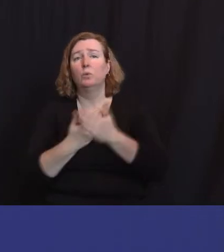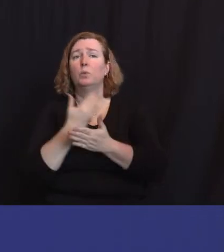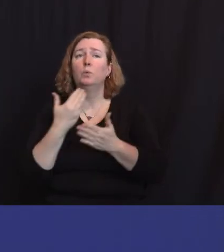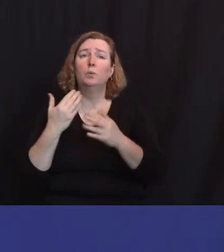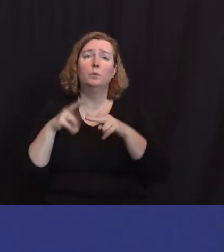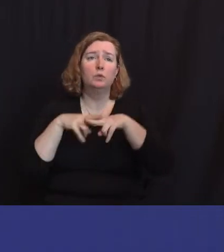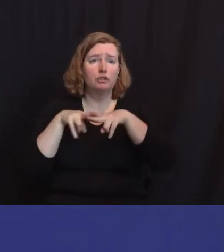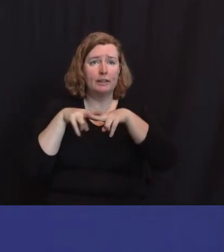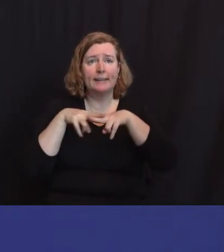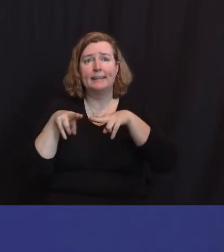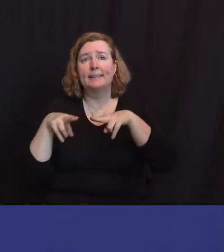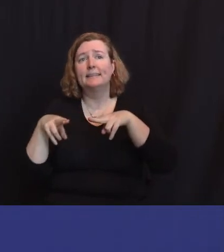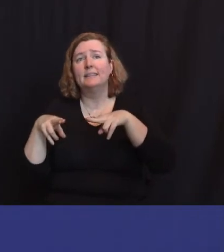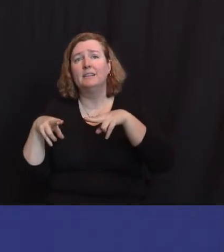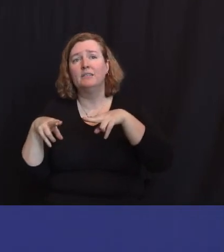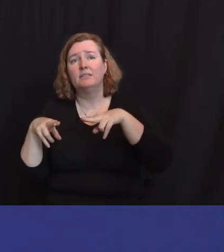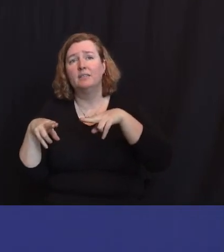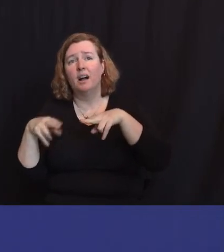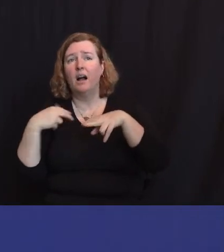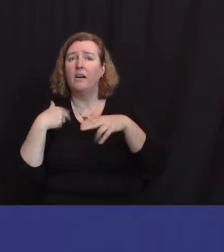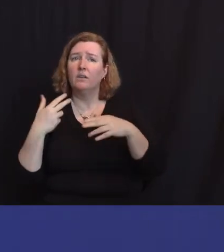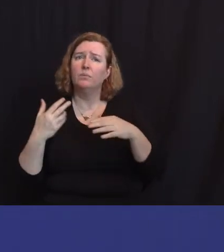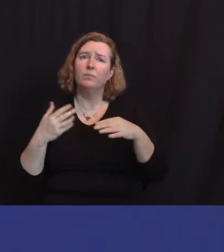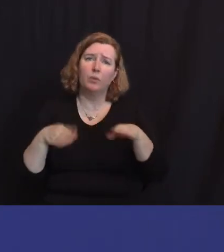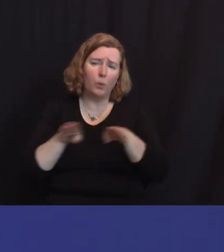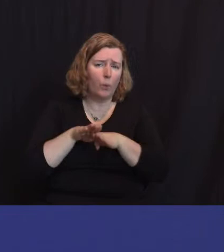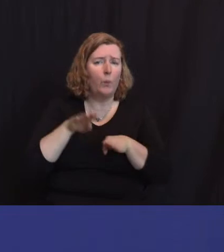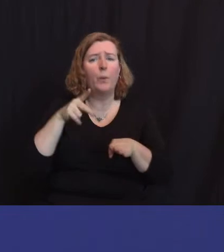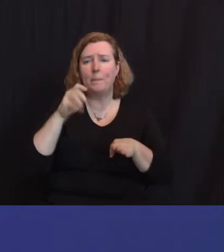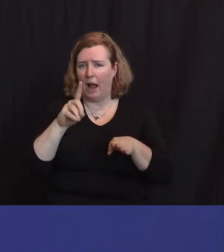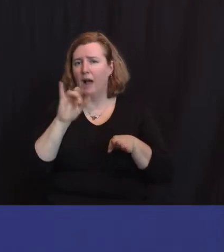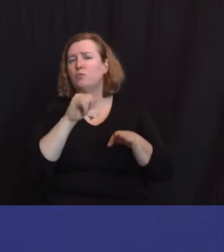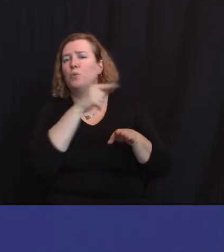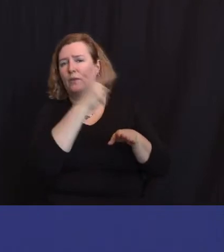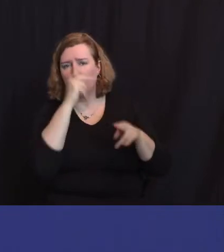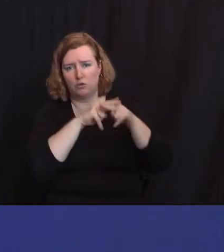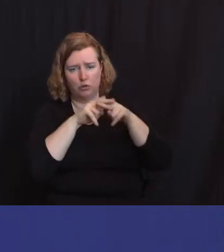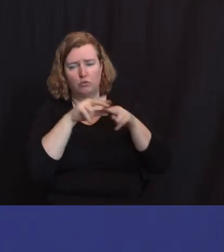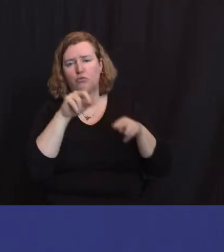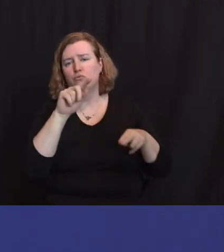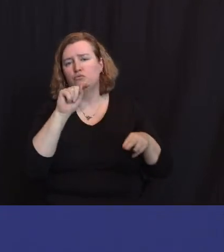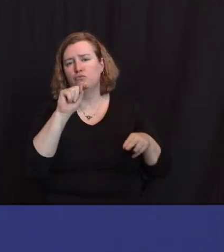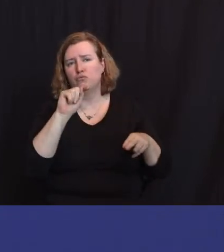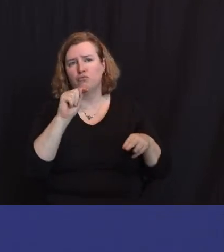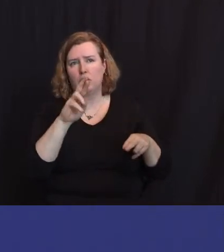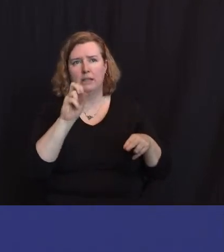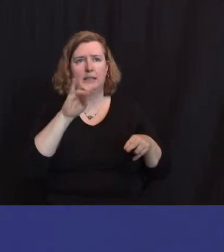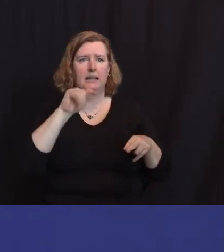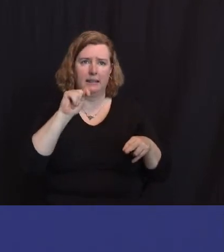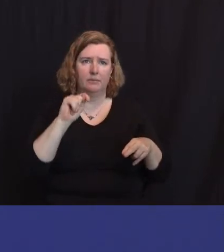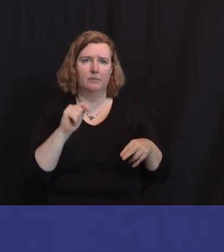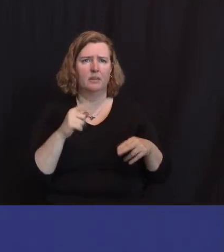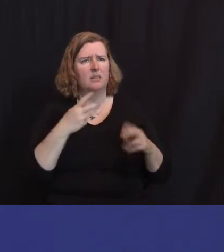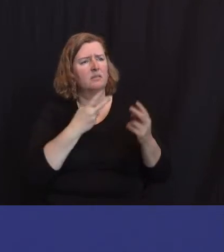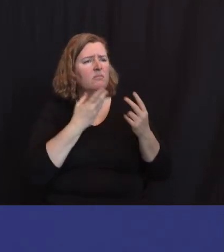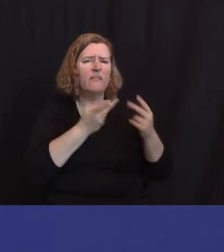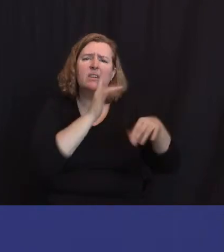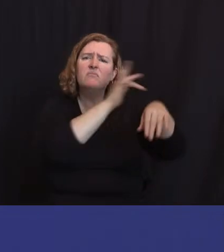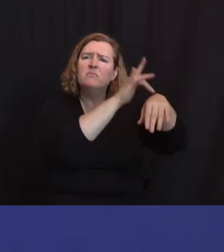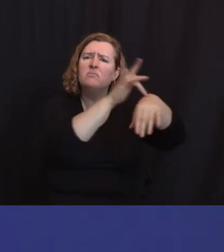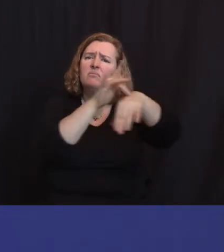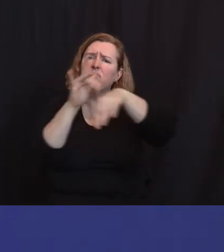of closed pods that, for similar reasons, that made sense. So, in any event, it was great seeing you there yesterday. Another